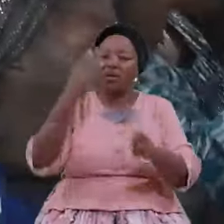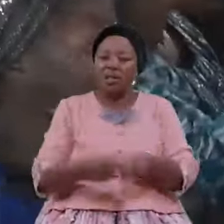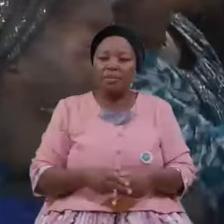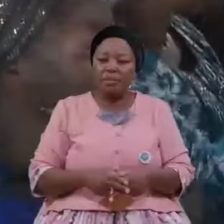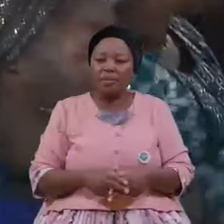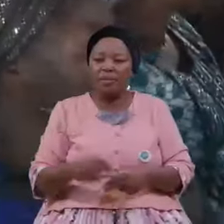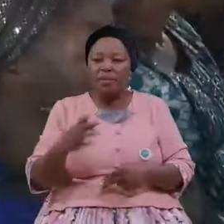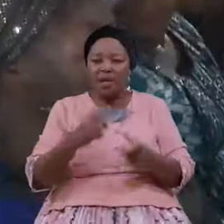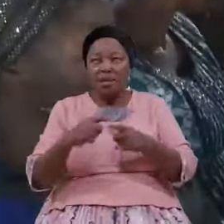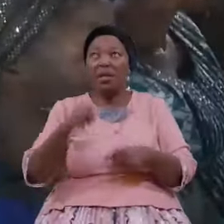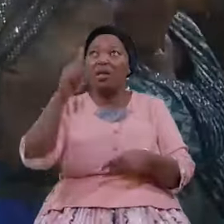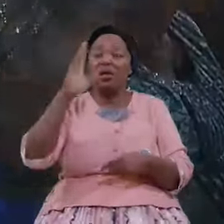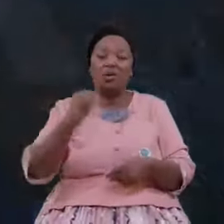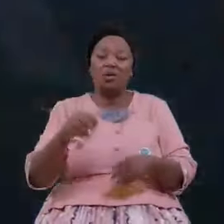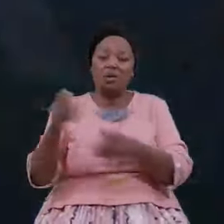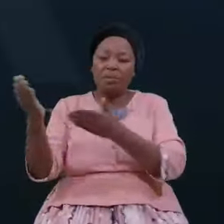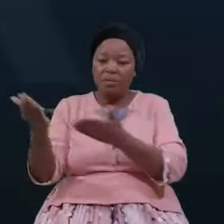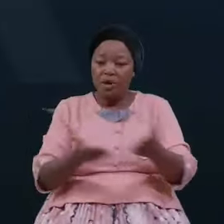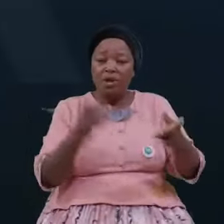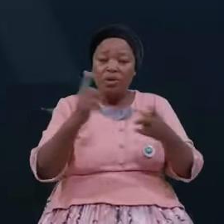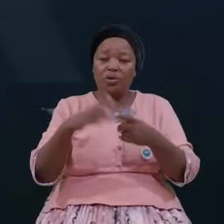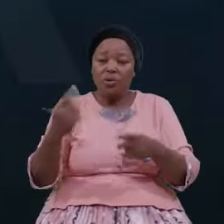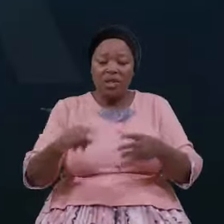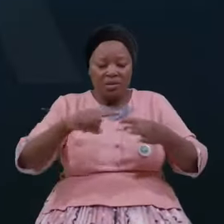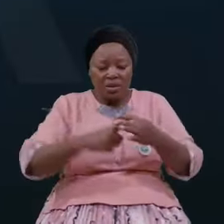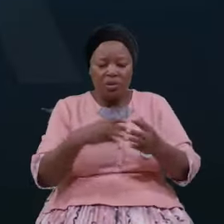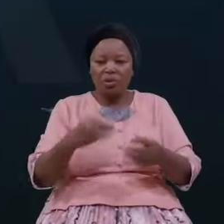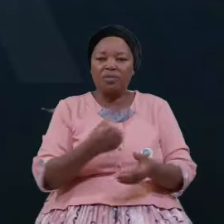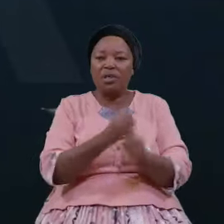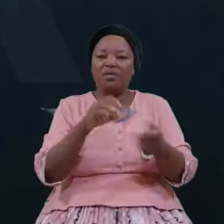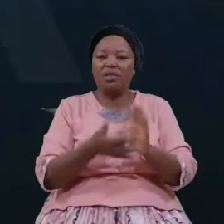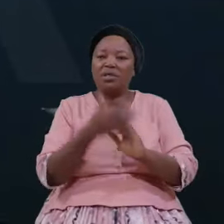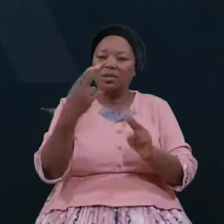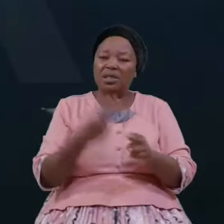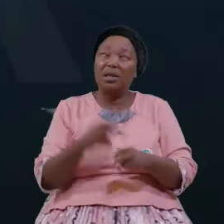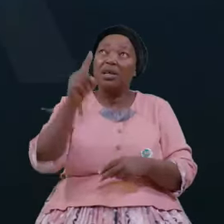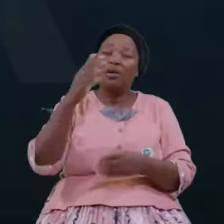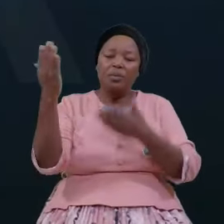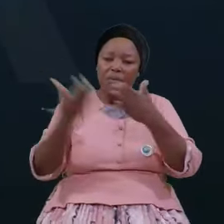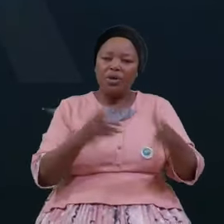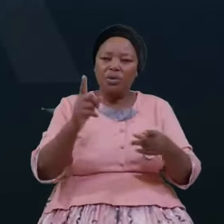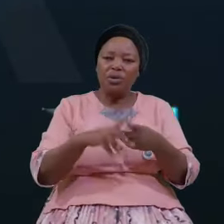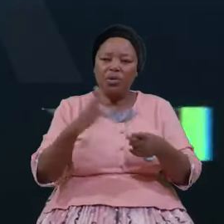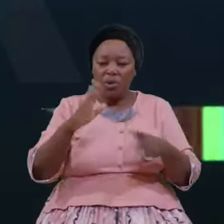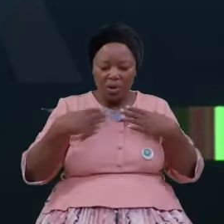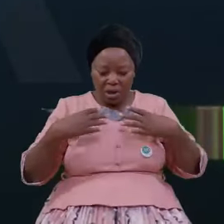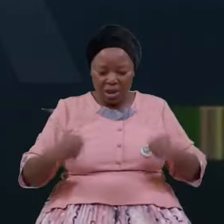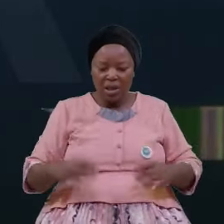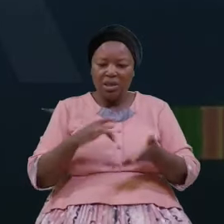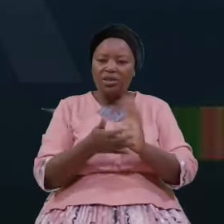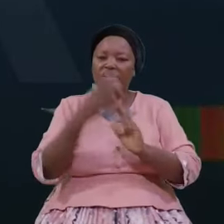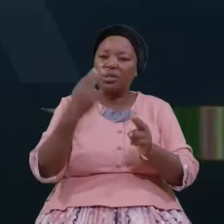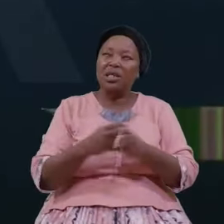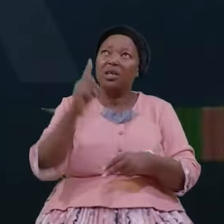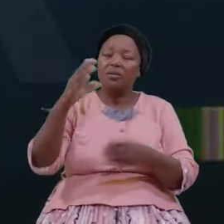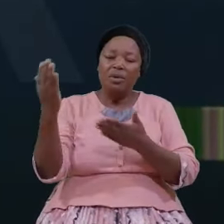draw you to the very source of salvation. It'll draw you to your healing. It'll draw you to your